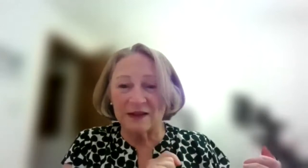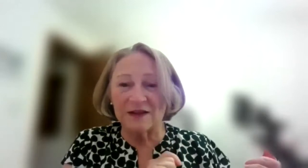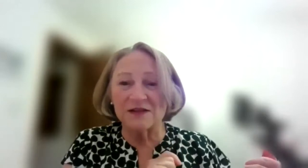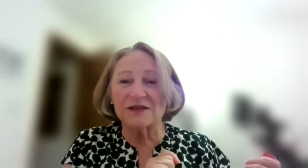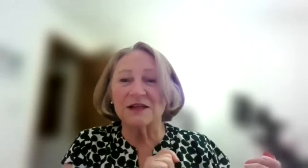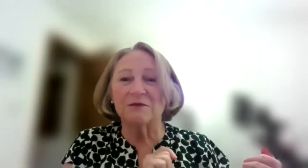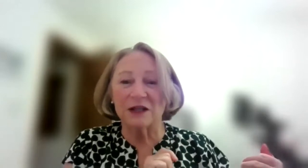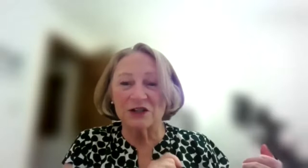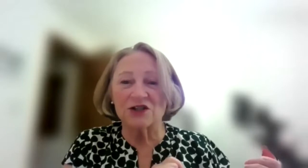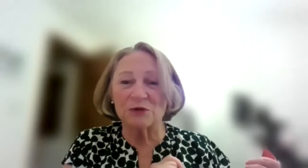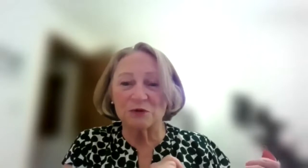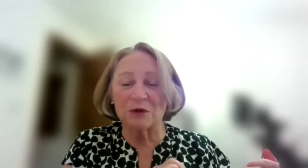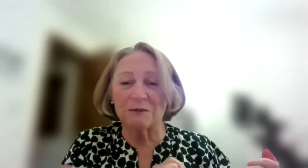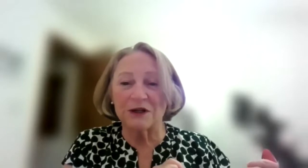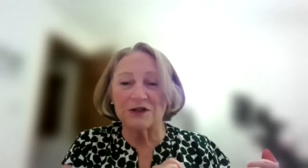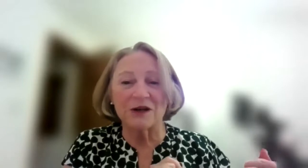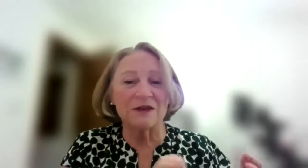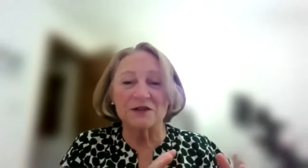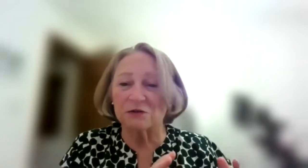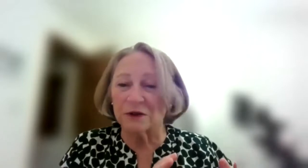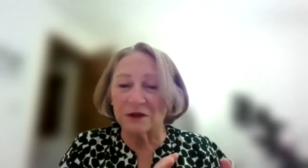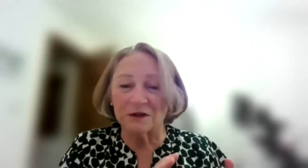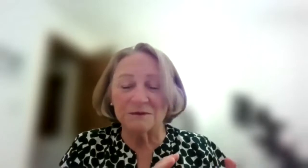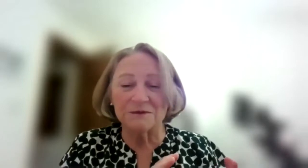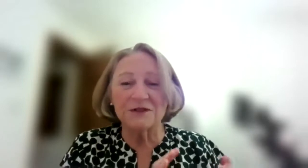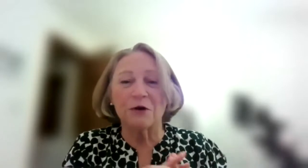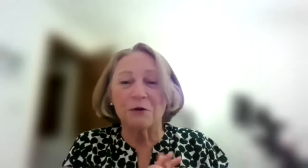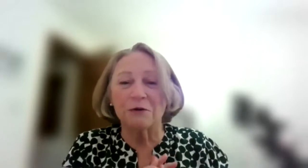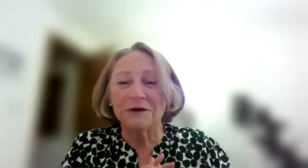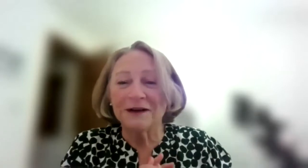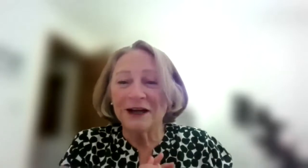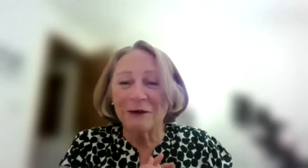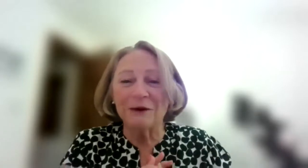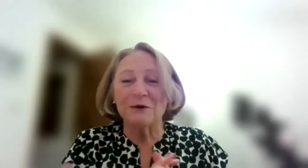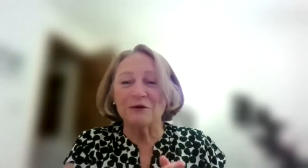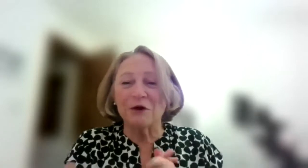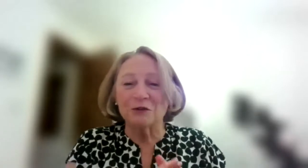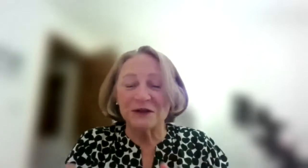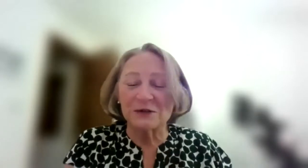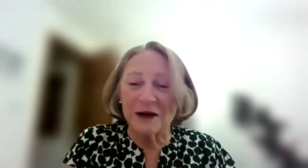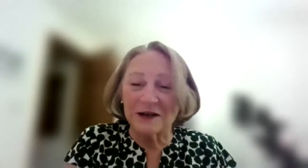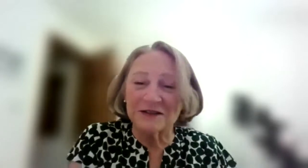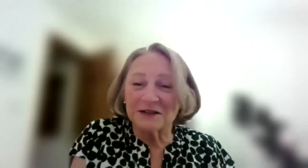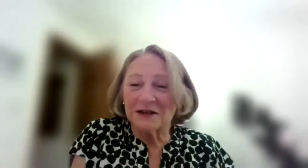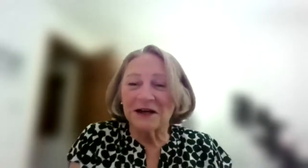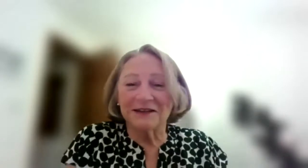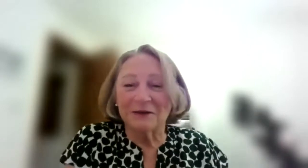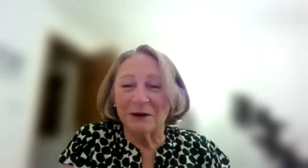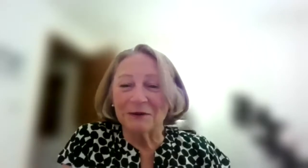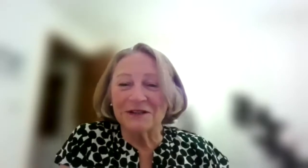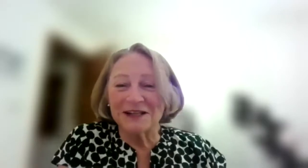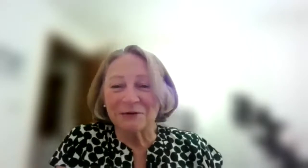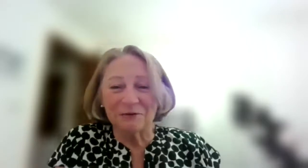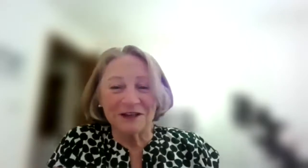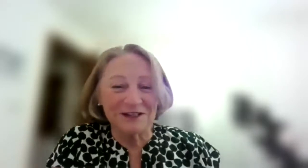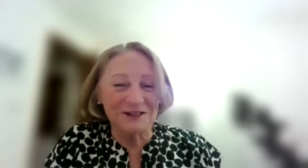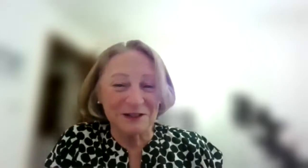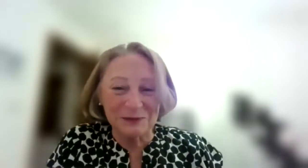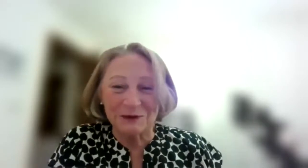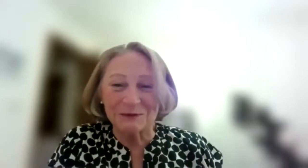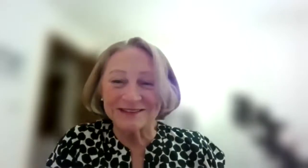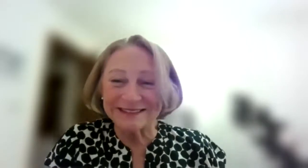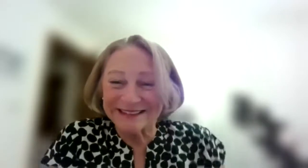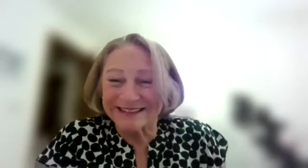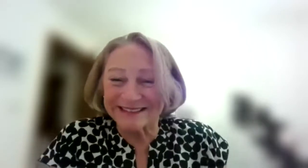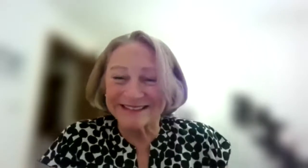tool like this in relationship to our budget. I think it's critical. So, Hemi, with all due respect, I'm going to say I don't think it's